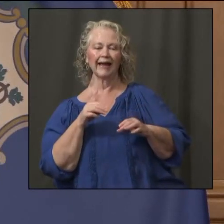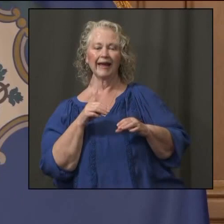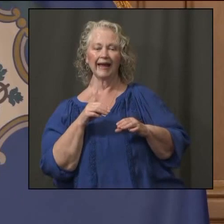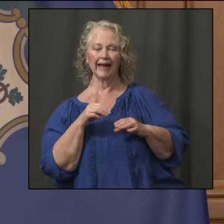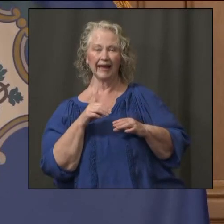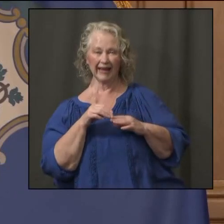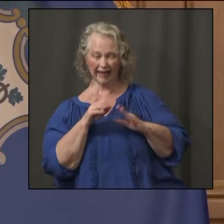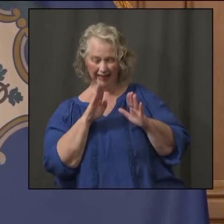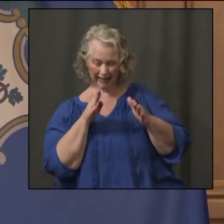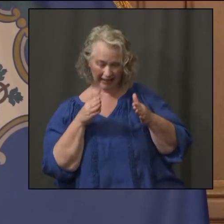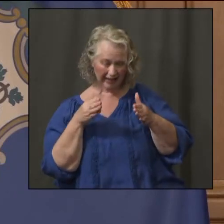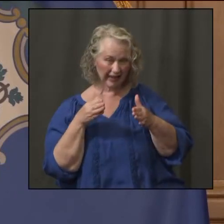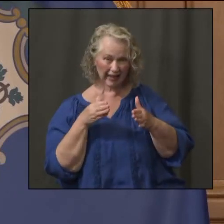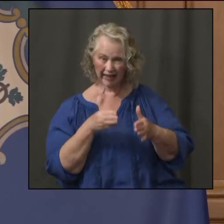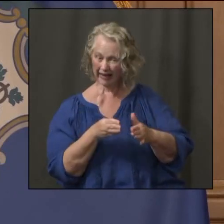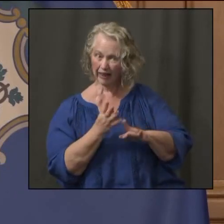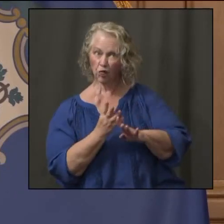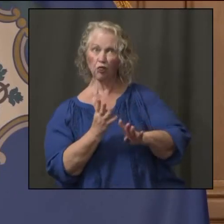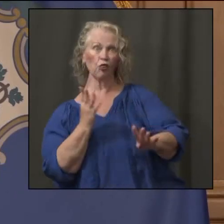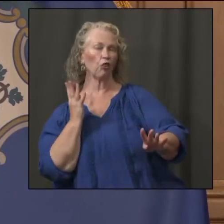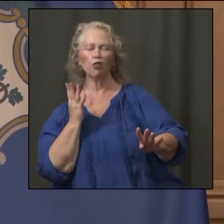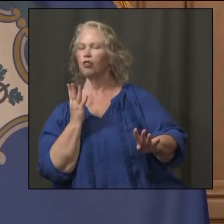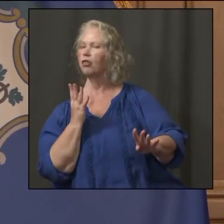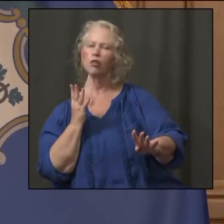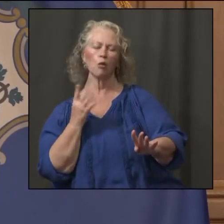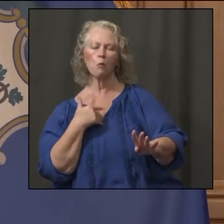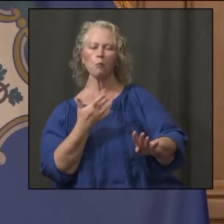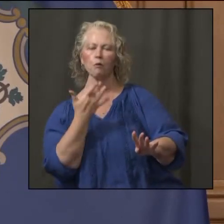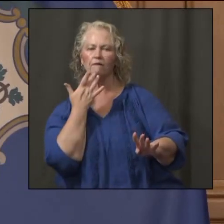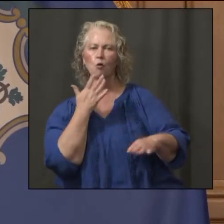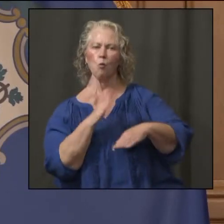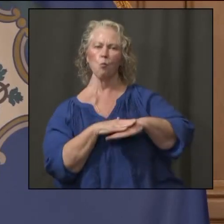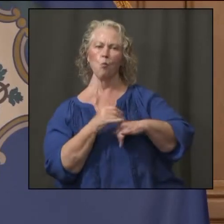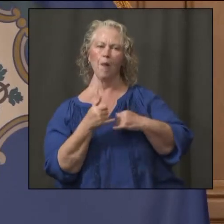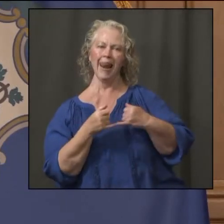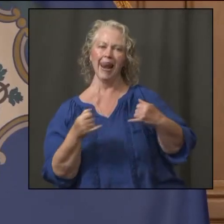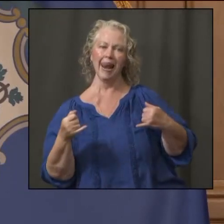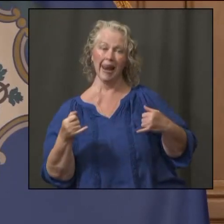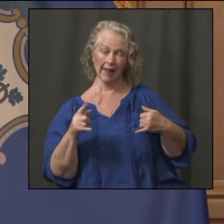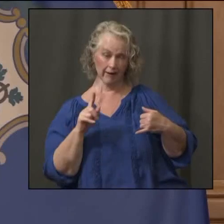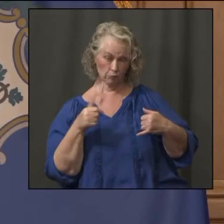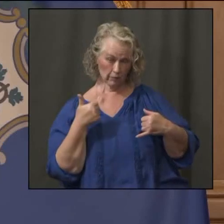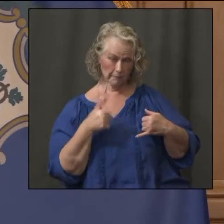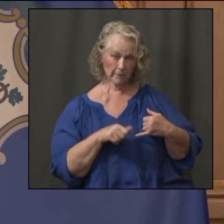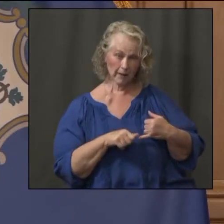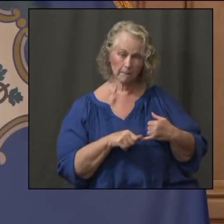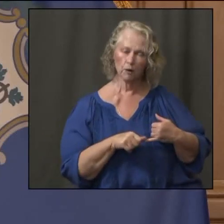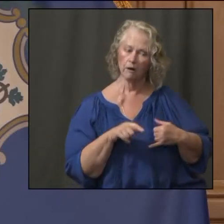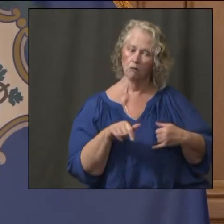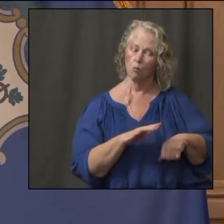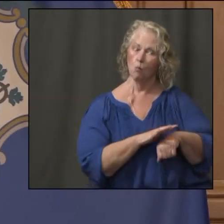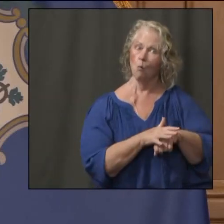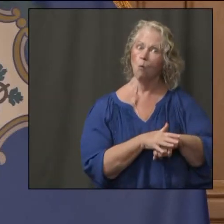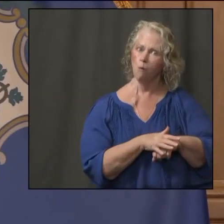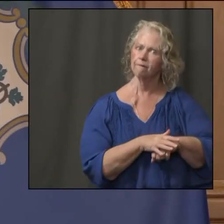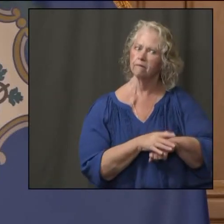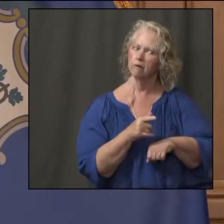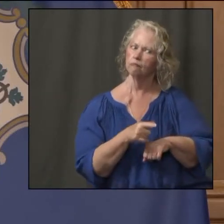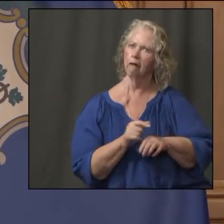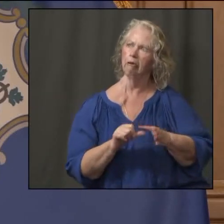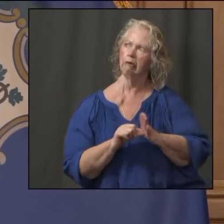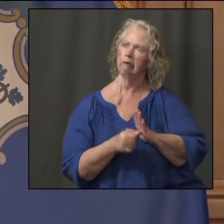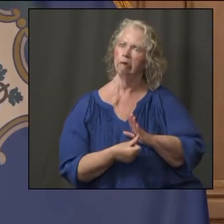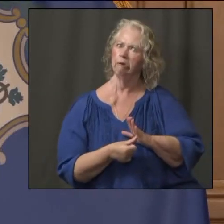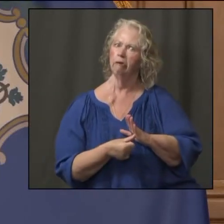programs have been made available to those unemployed. Metrics Learning, which focuses on it, business analysis and project management